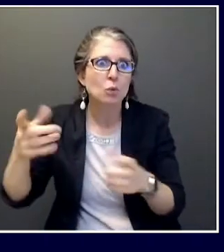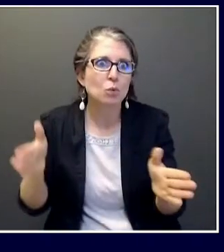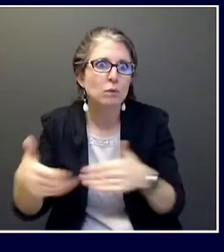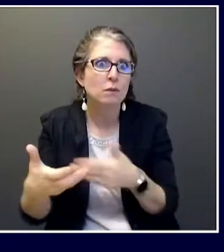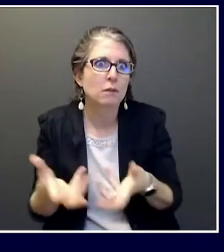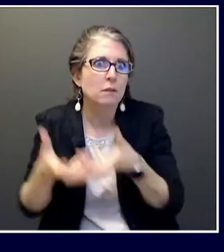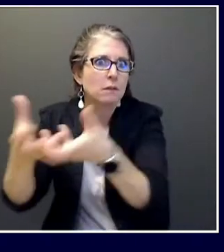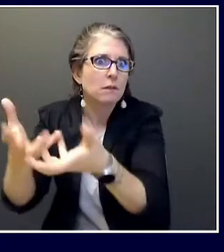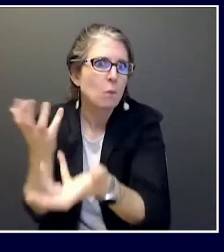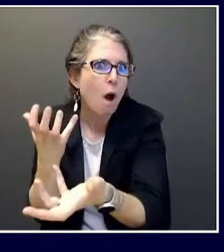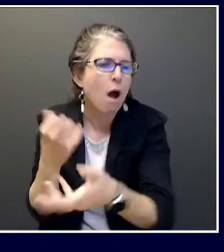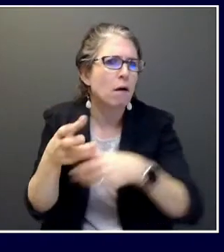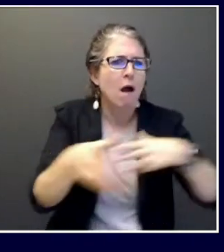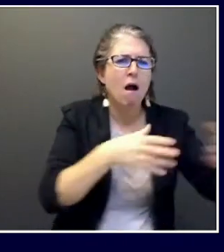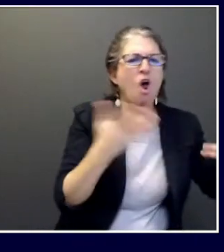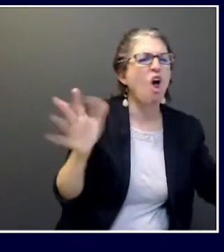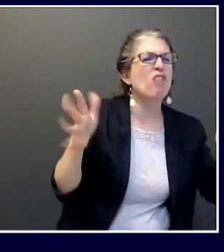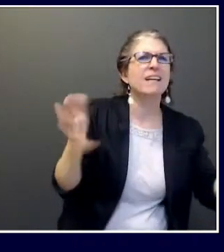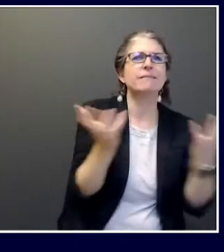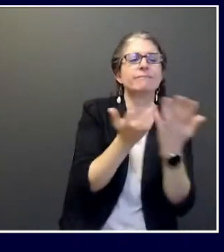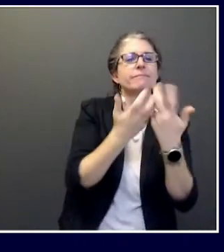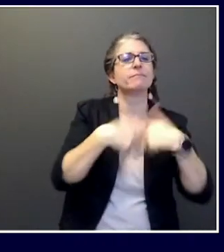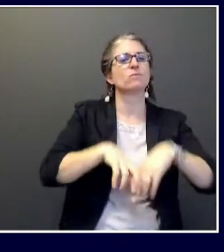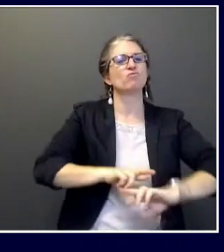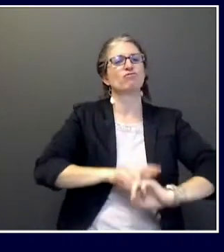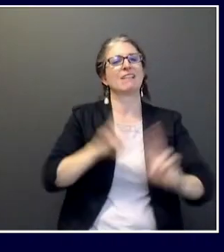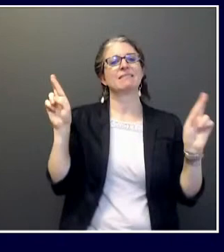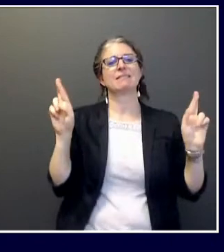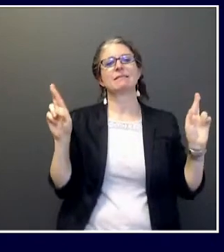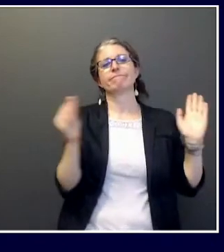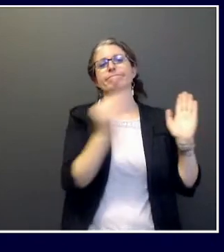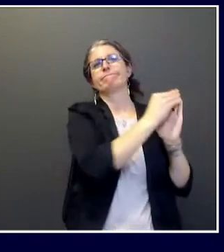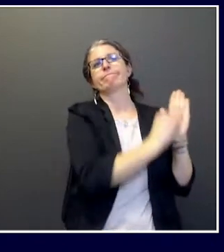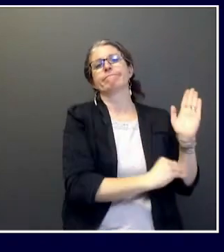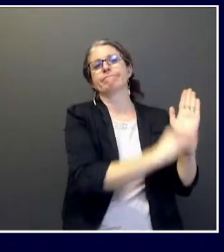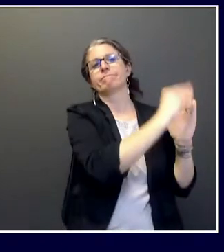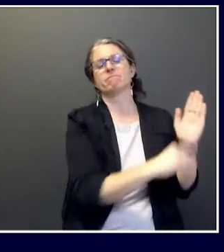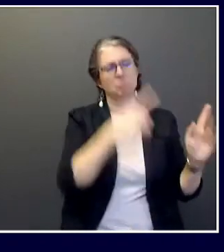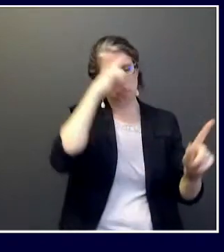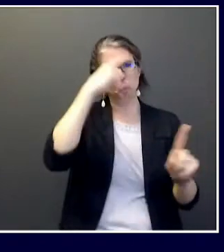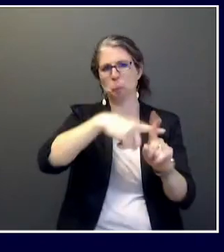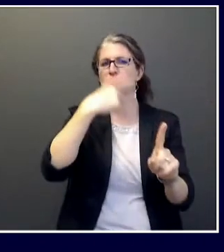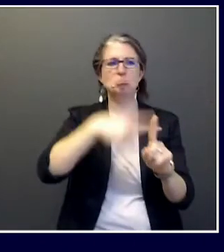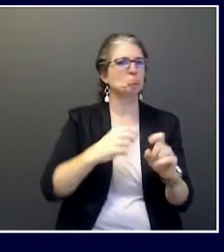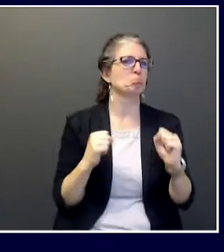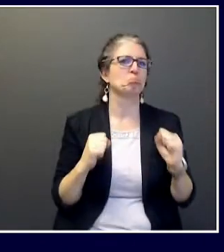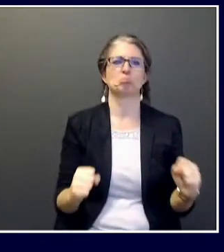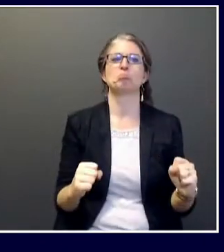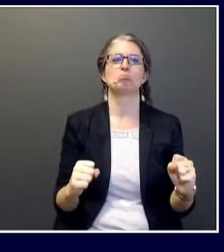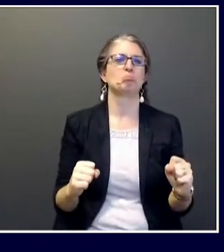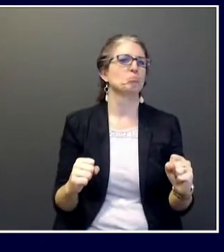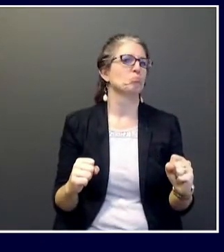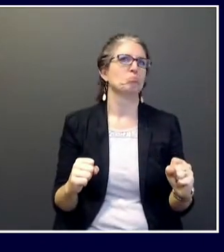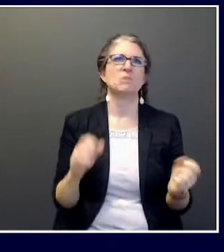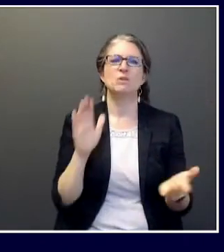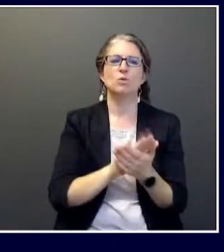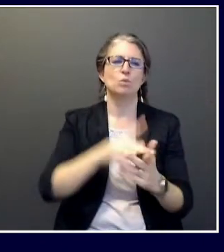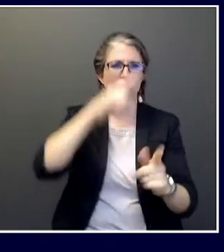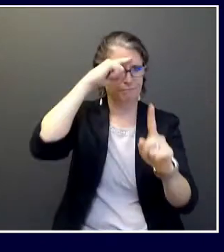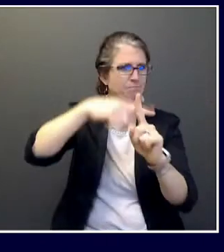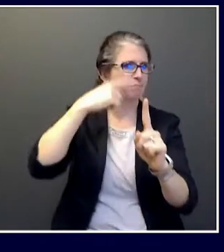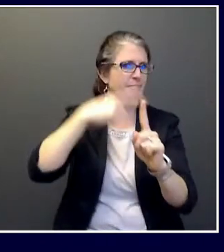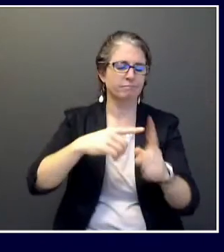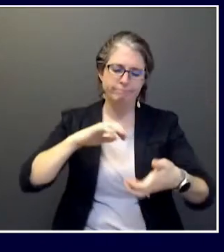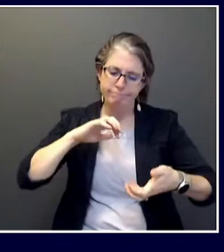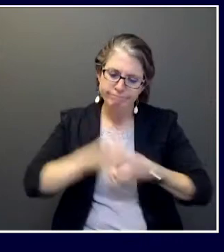has been throughout the pandemic, has been uniformly positive. And I'm so delighted for the partnership that we have with schools and school